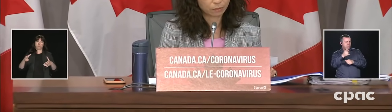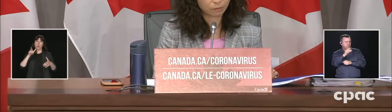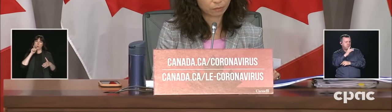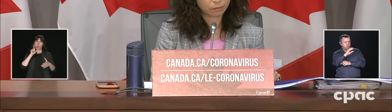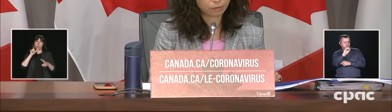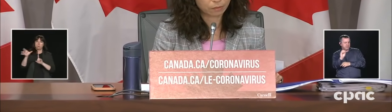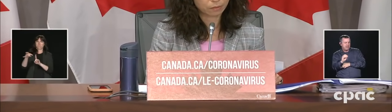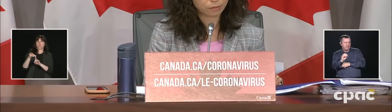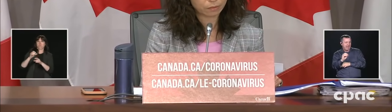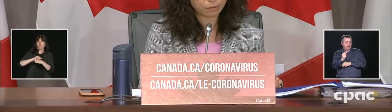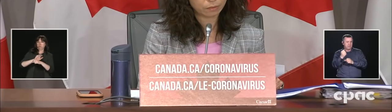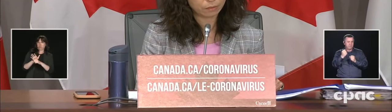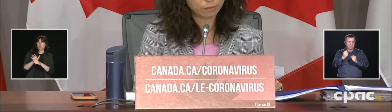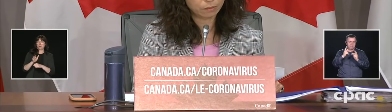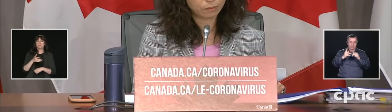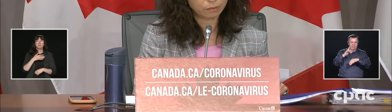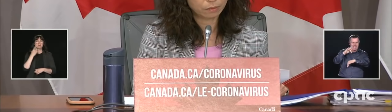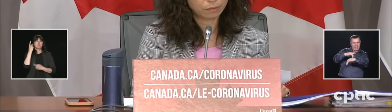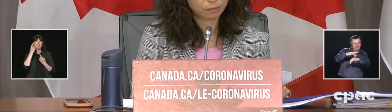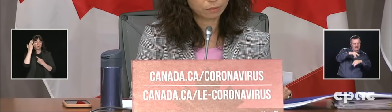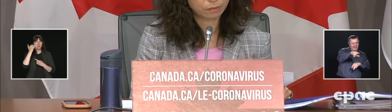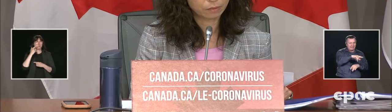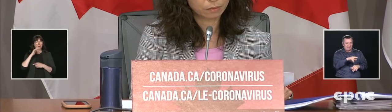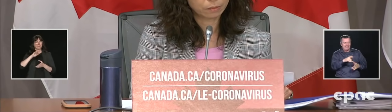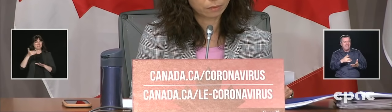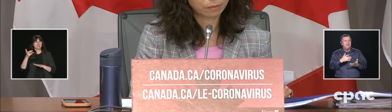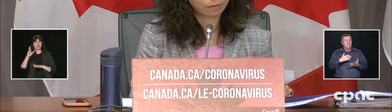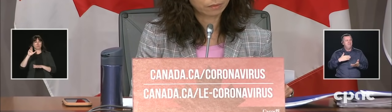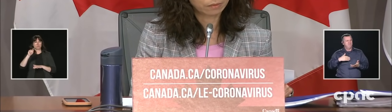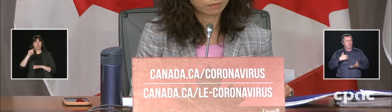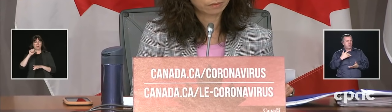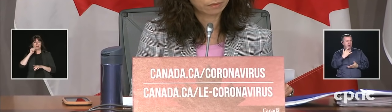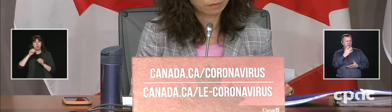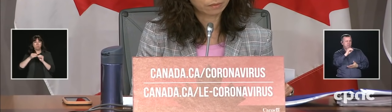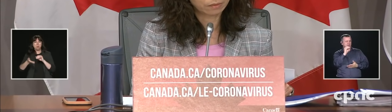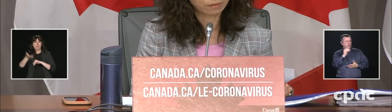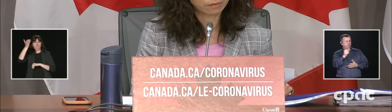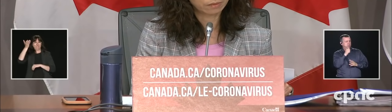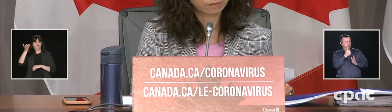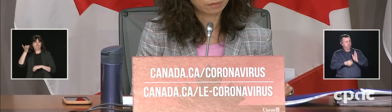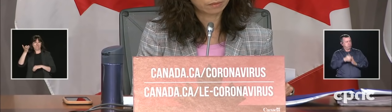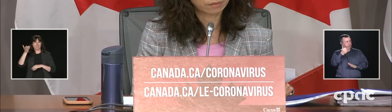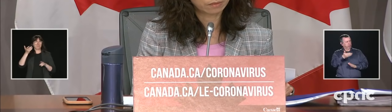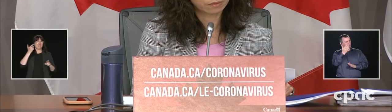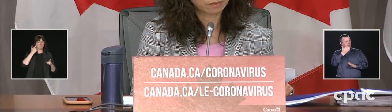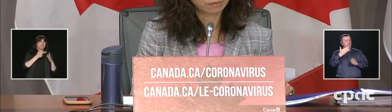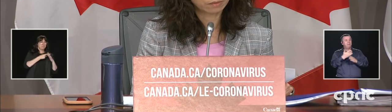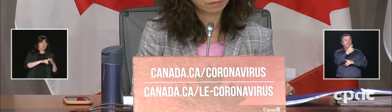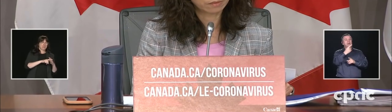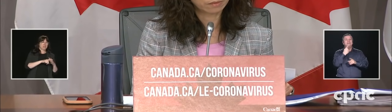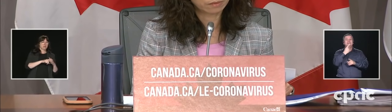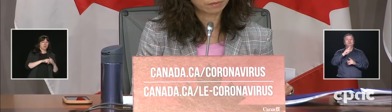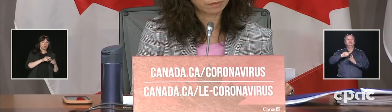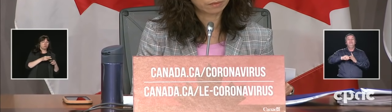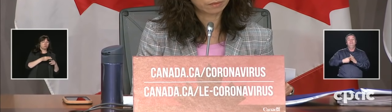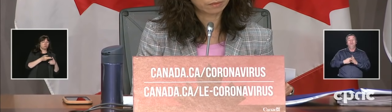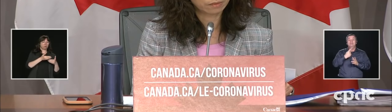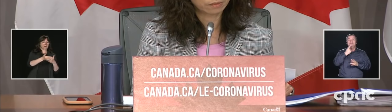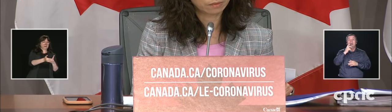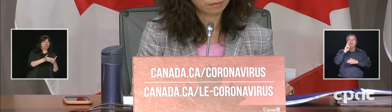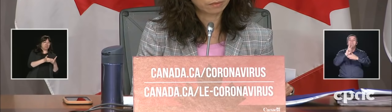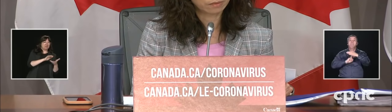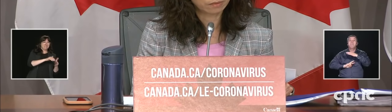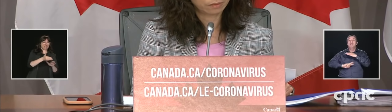rate isn't higher, given that you just said in the beginning that your short-term death projection had to be reviewed because we've seen